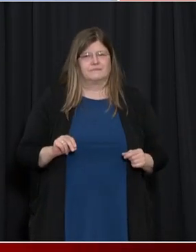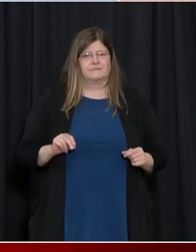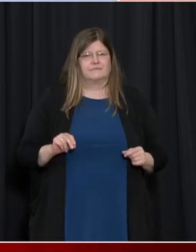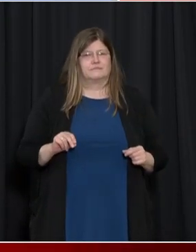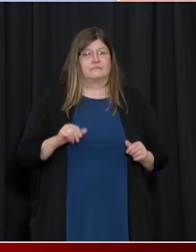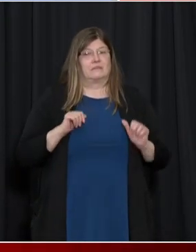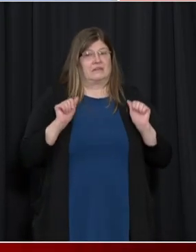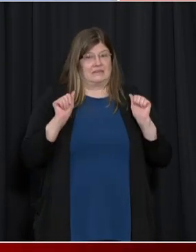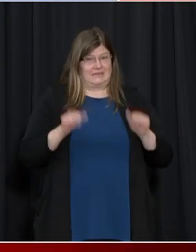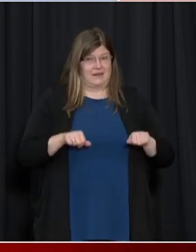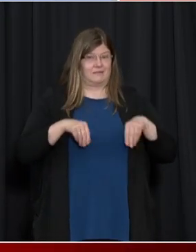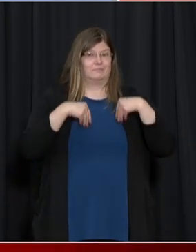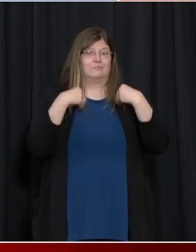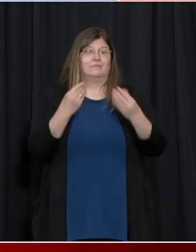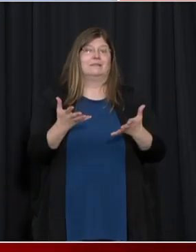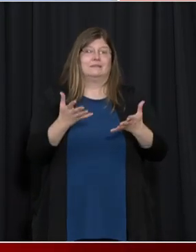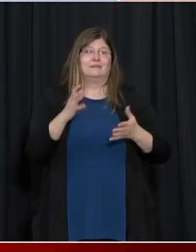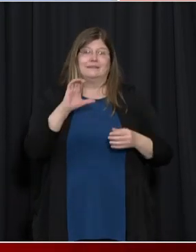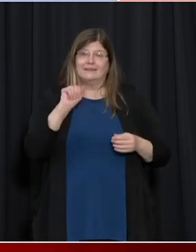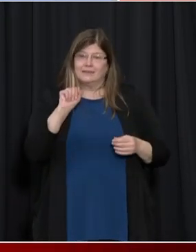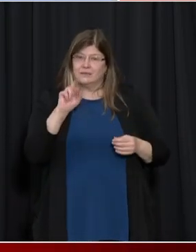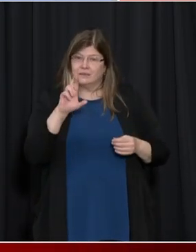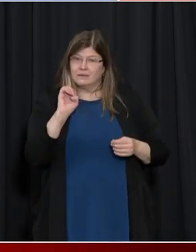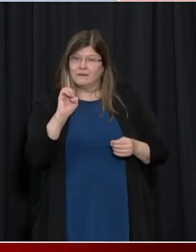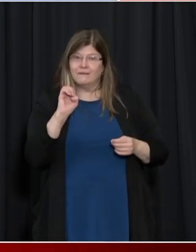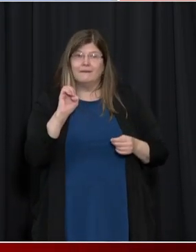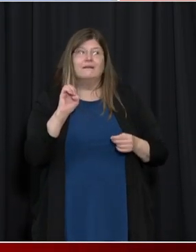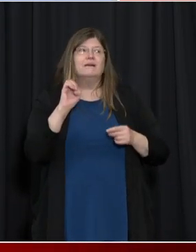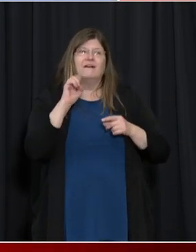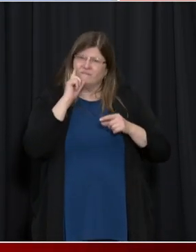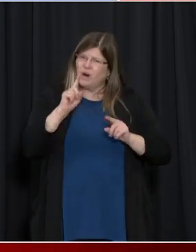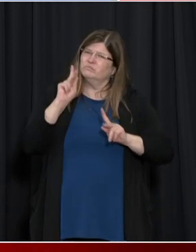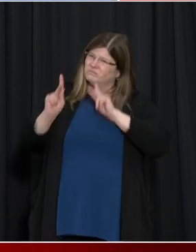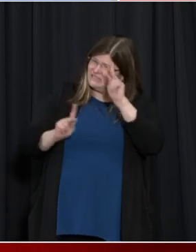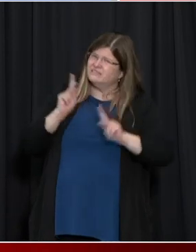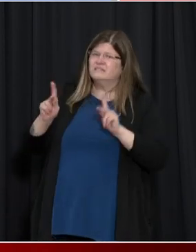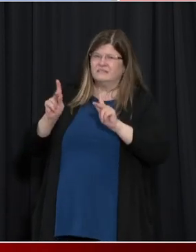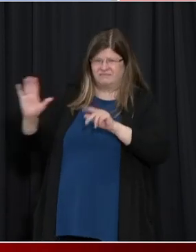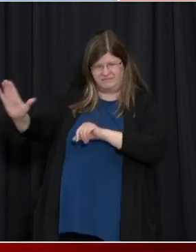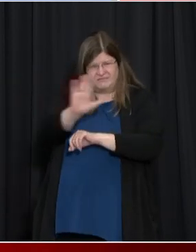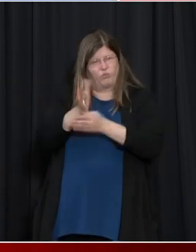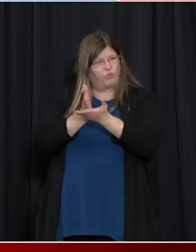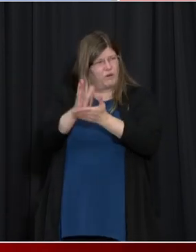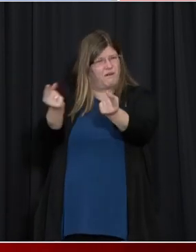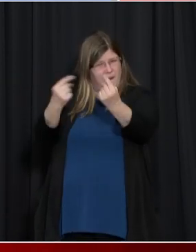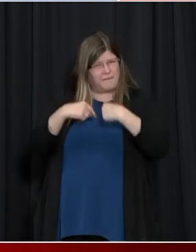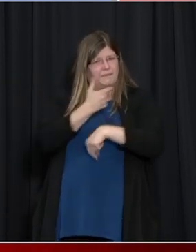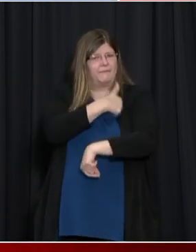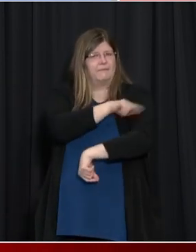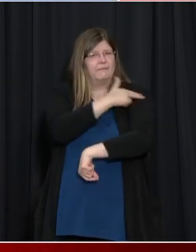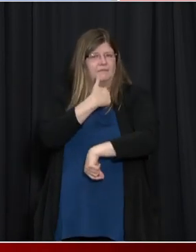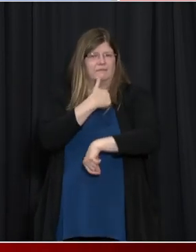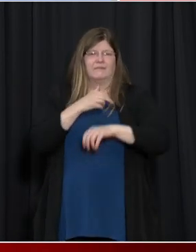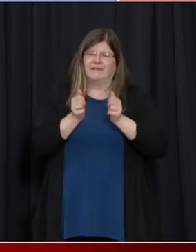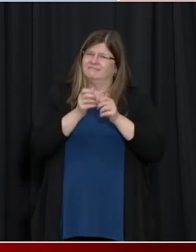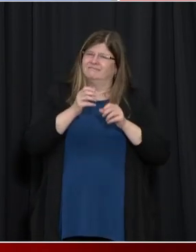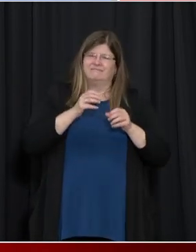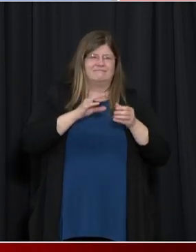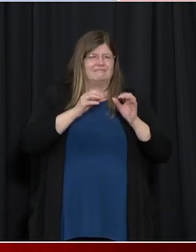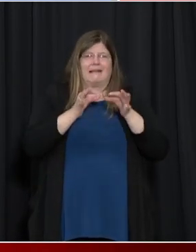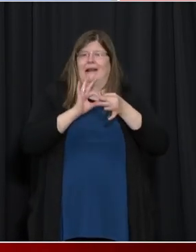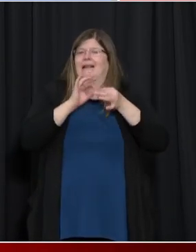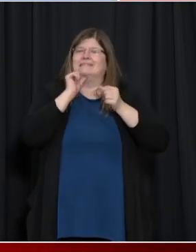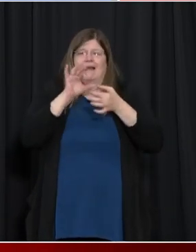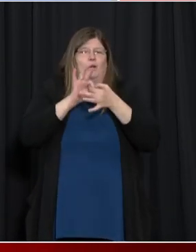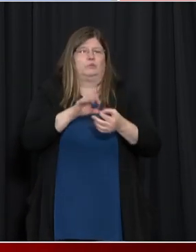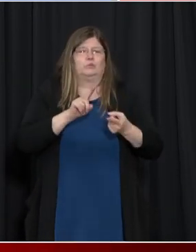that's not related to COVID in our system. We've set the number at 80%. Because of what our hospital and healthcare system can